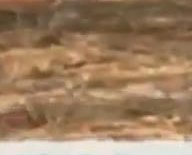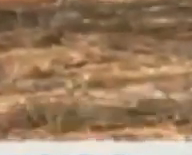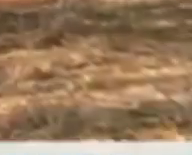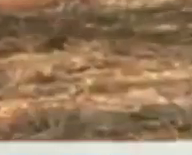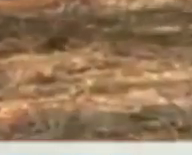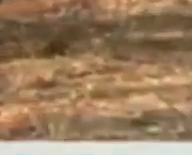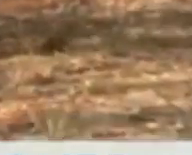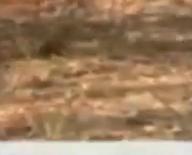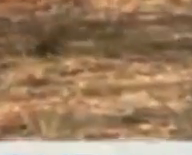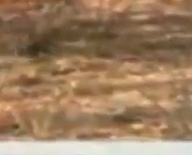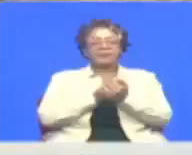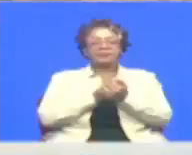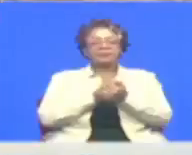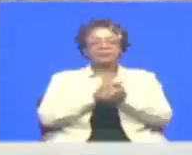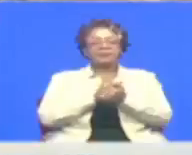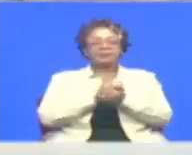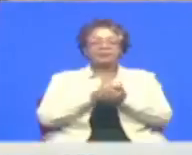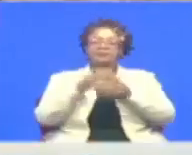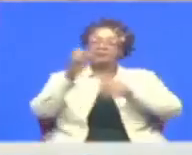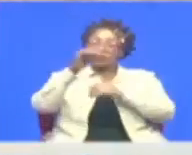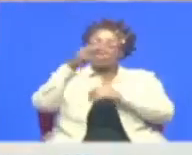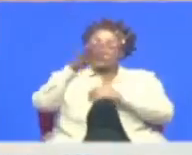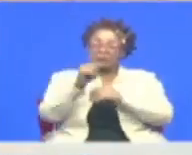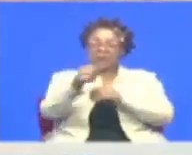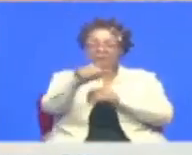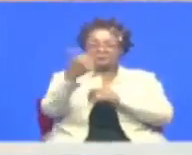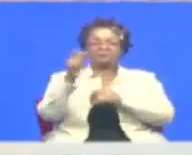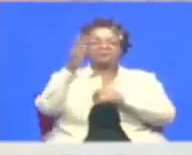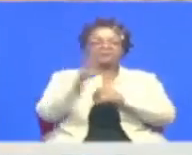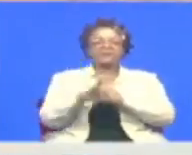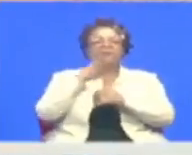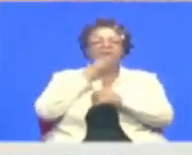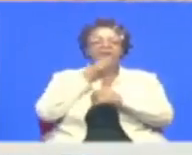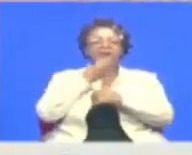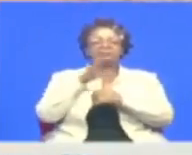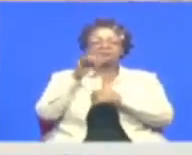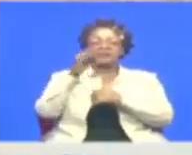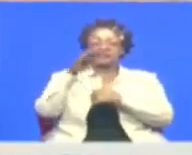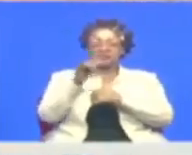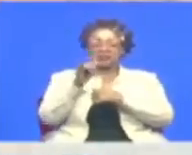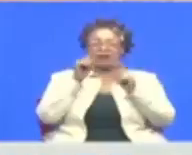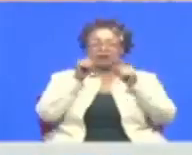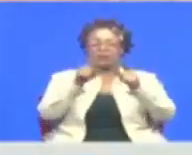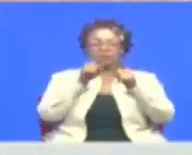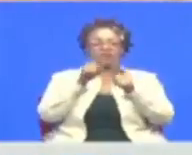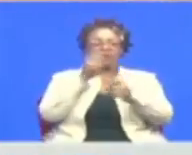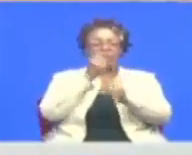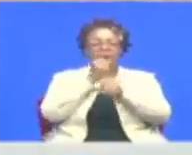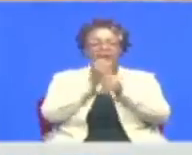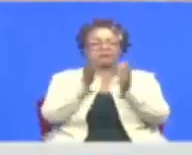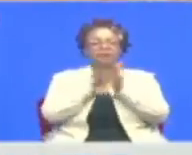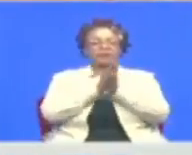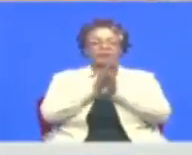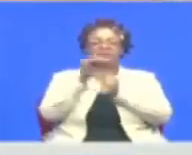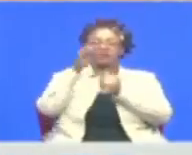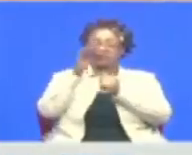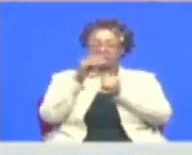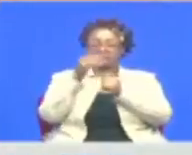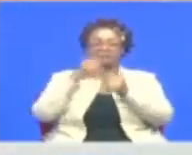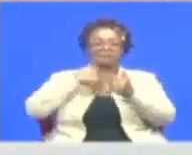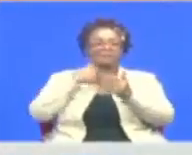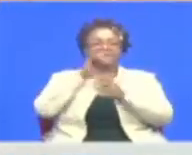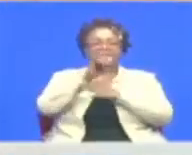Chui was a wanted man. Then another Kenyan man, identified as Ngege, accused of working with the British, allegedly passed word that